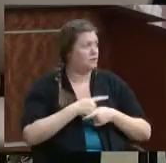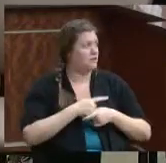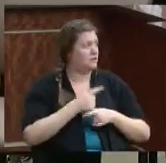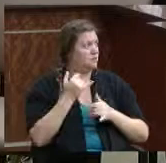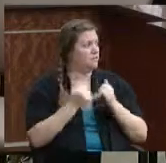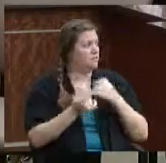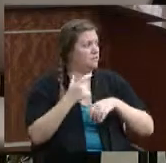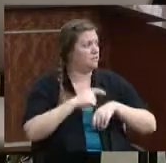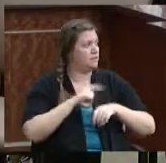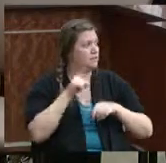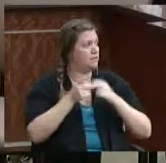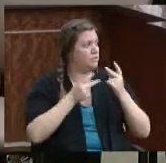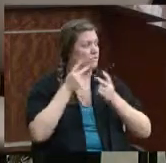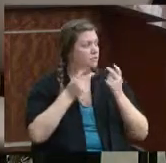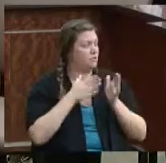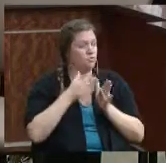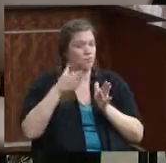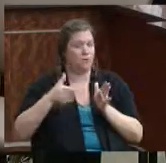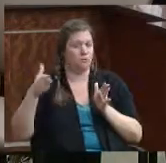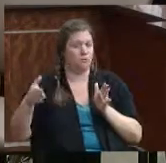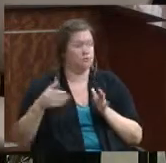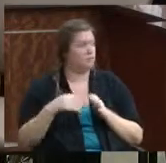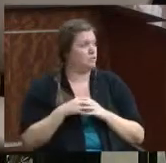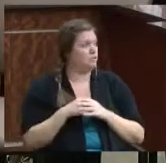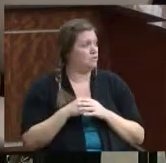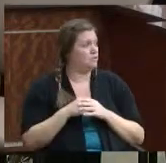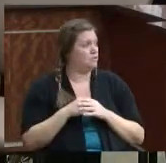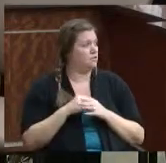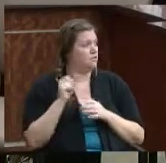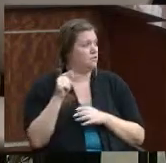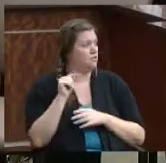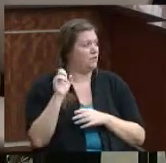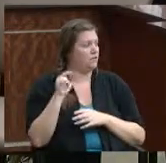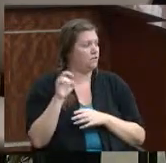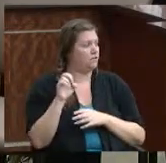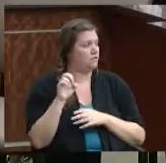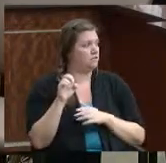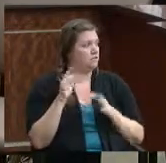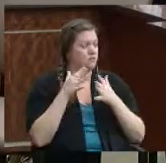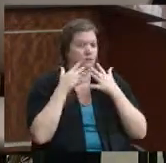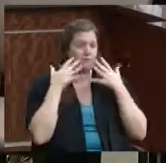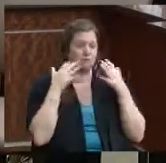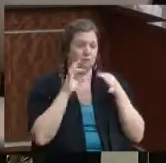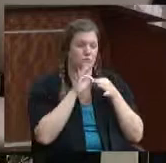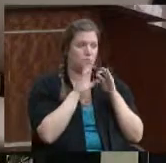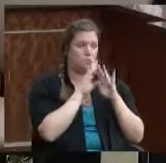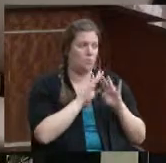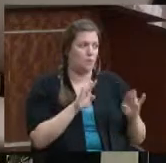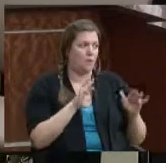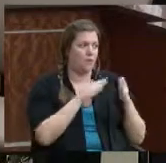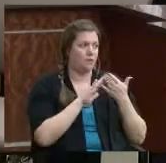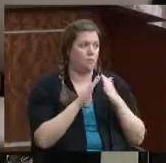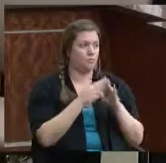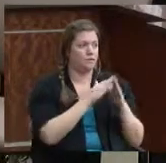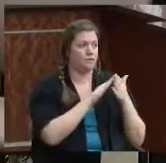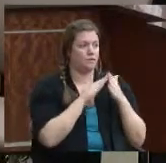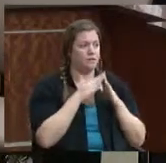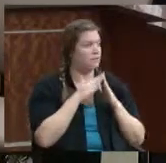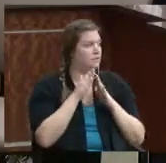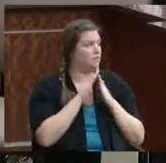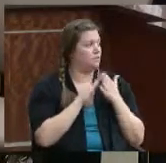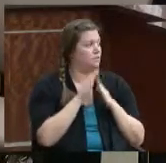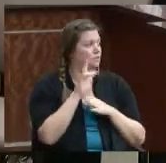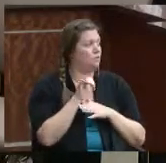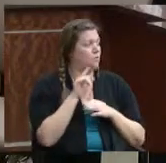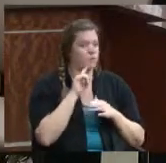was the last time you visited your neighbors? On Trevino Terrace, there's a pleasant, close-knit, quiet type of community. It's a